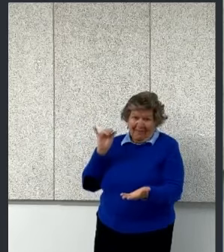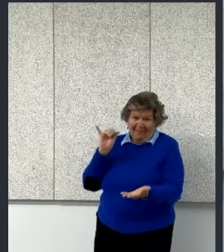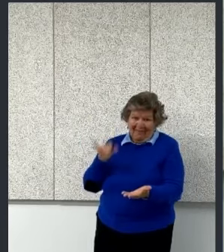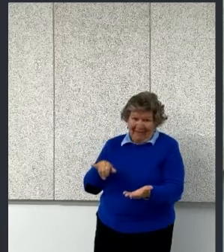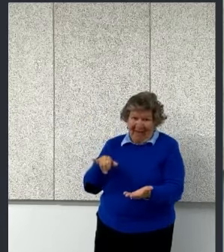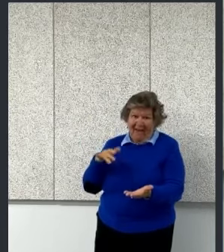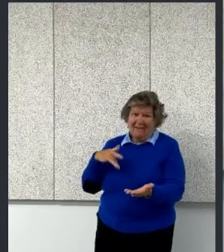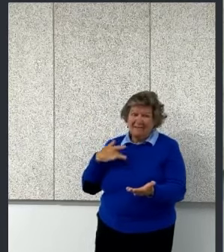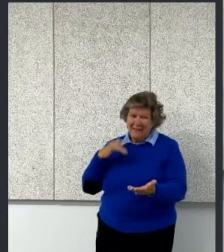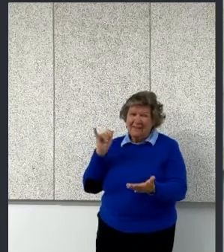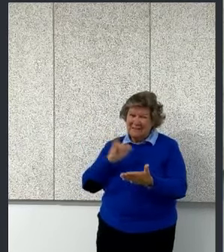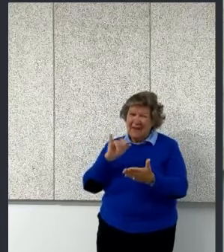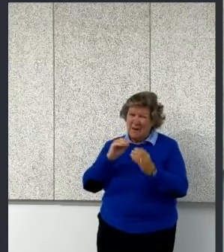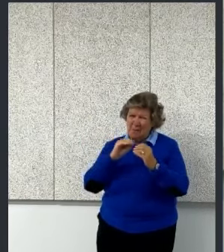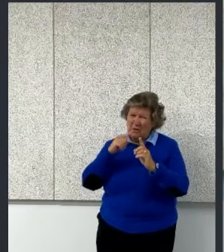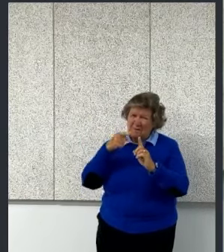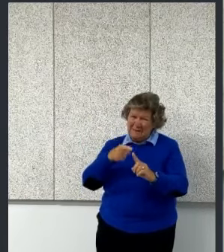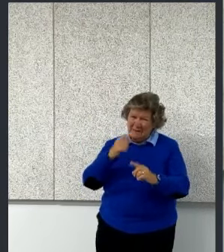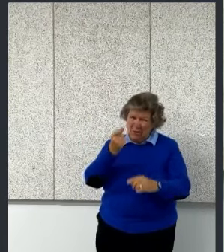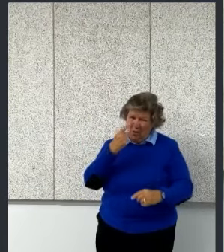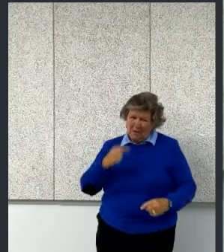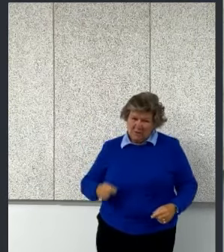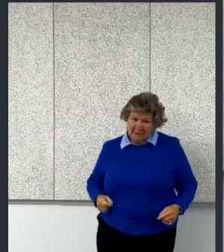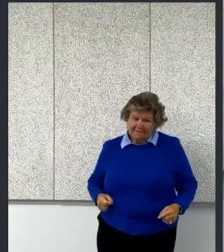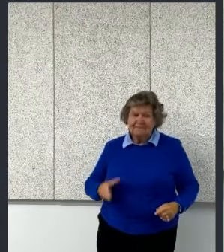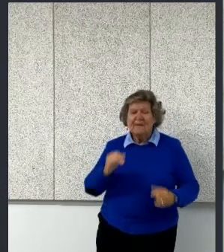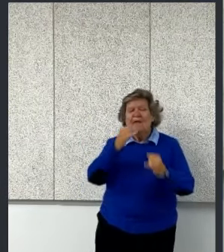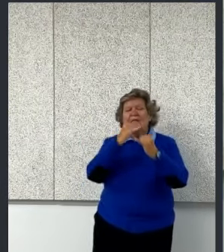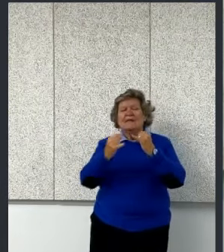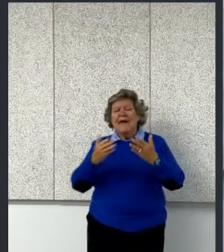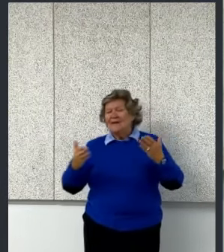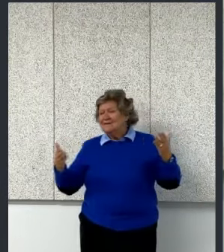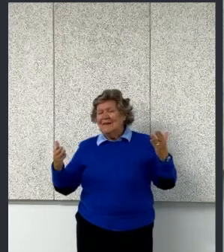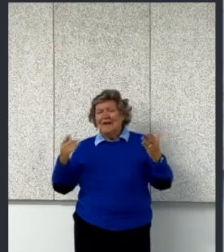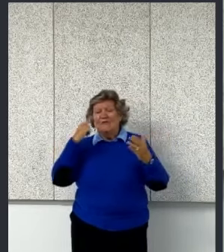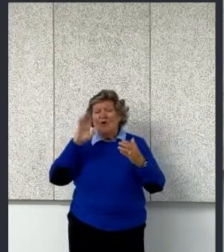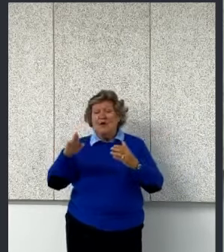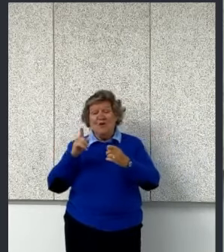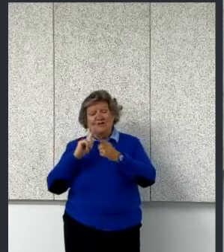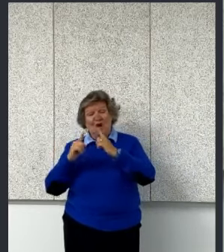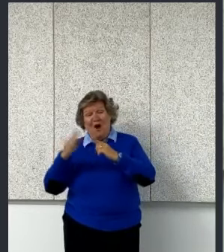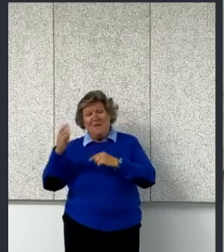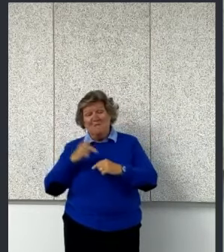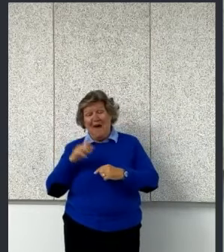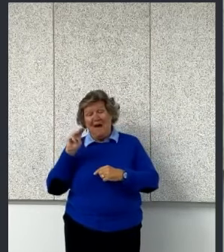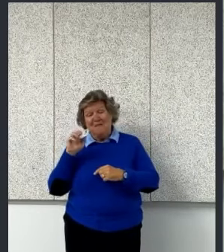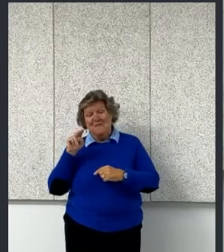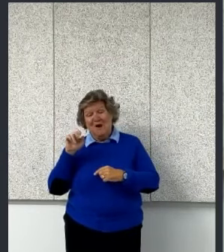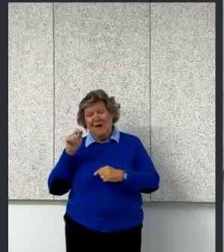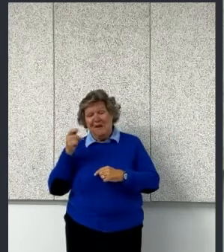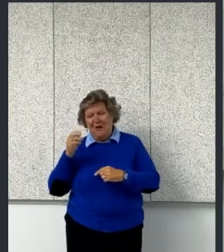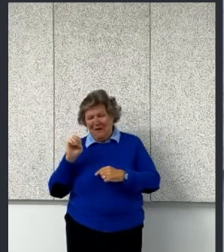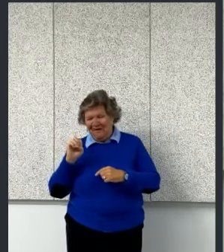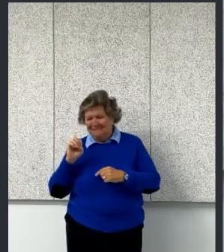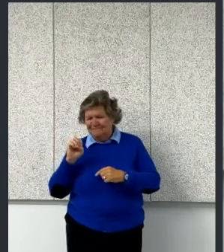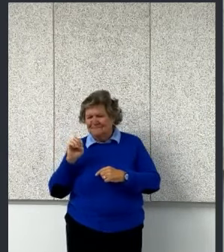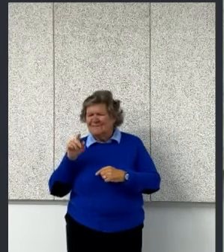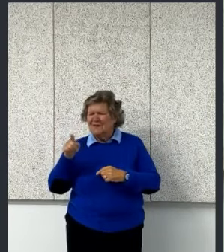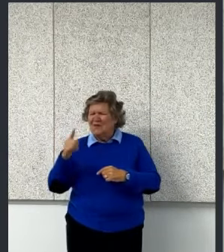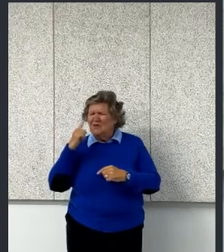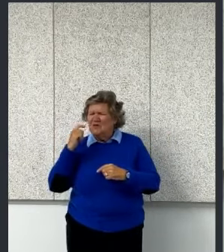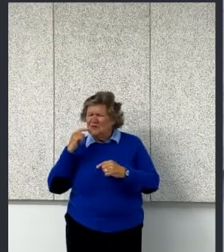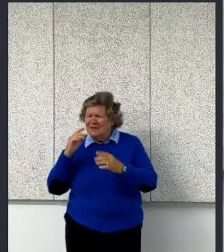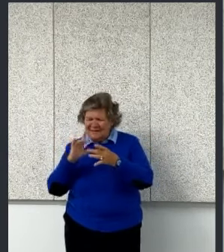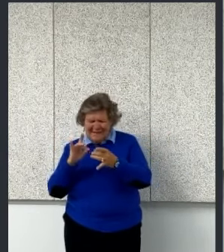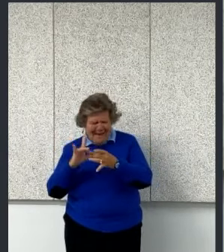specific question. And the last thing I'll say in my own talkback monologue is that I want to offer, you just said it, Talia, and I